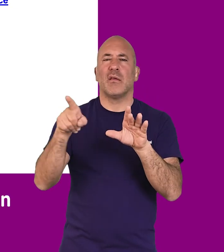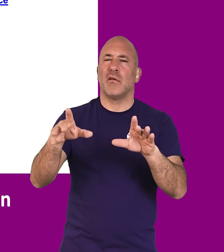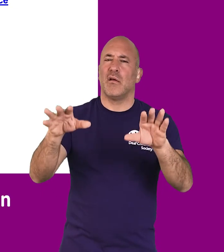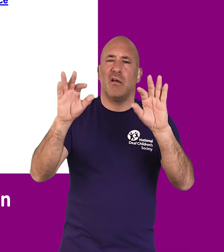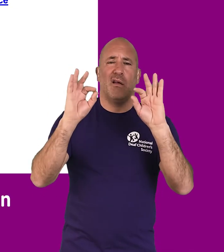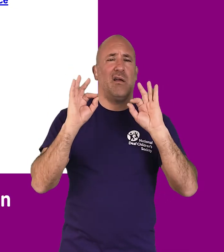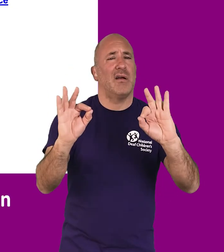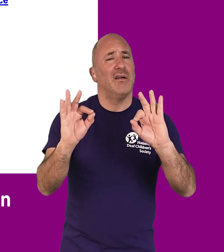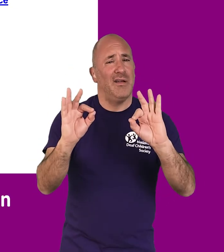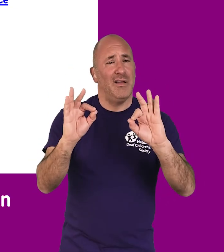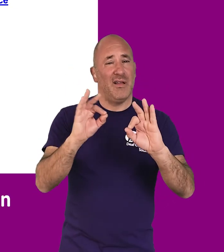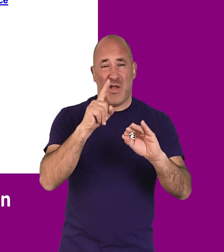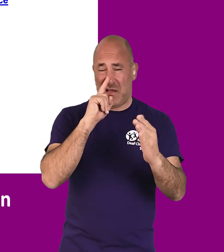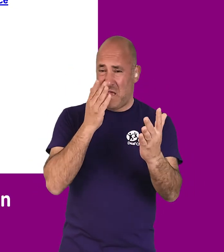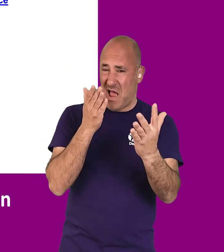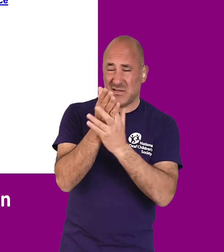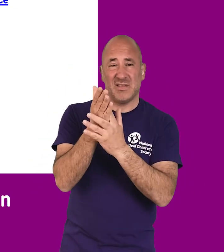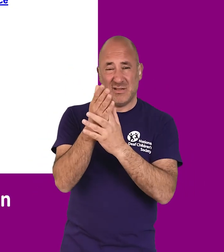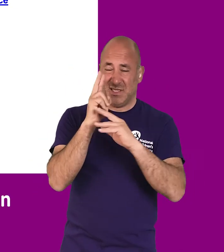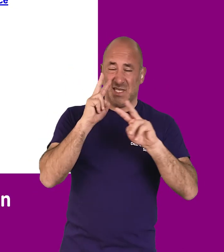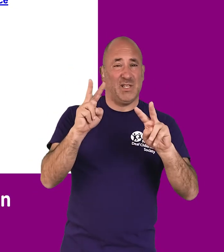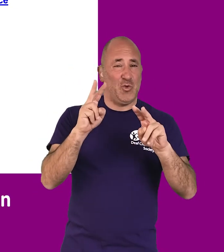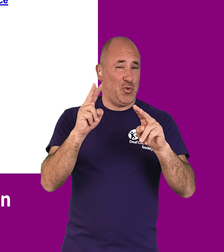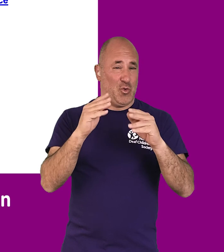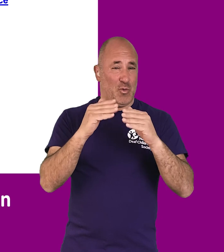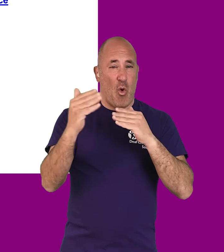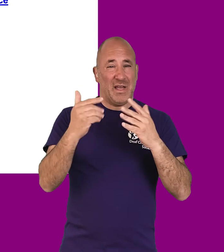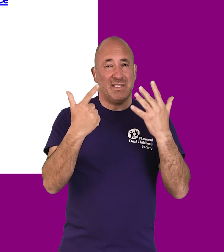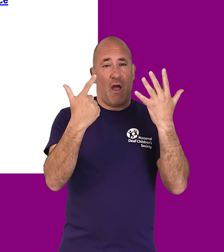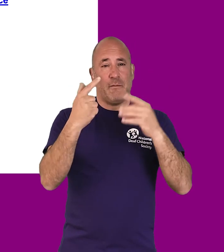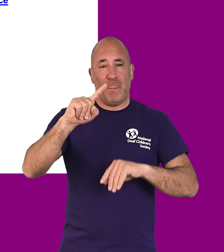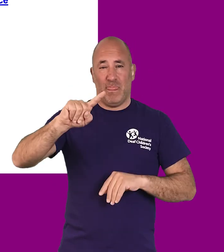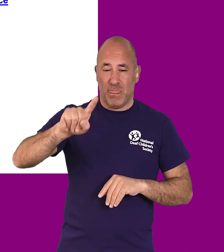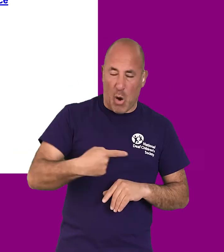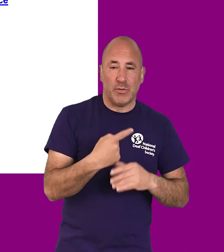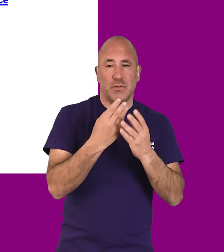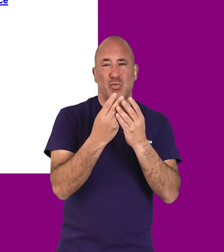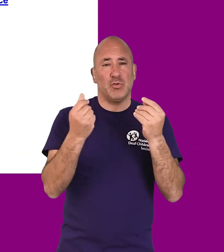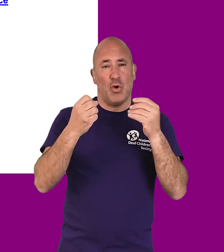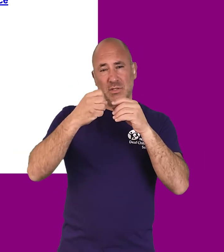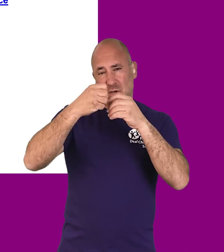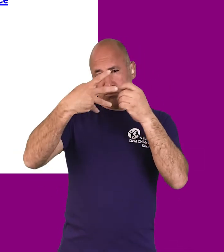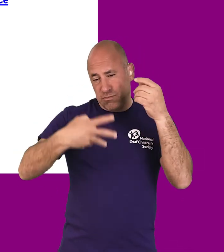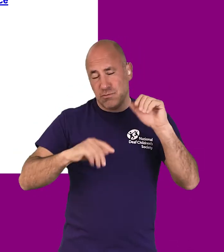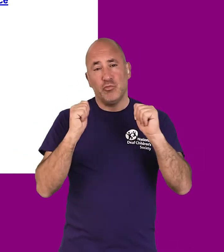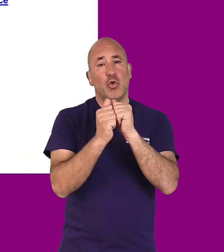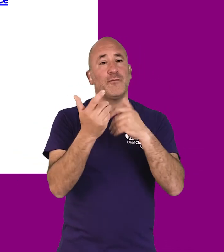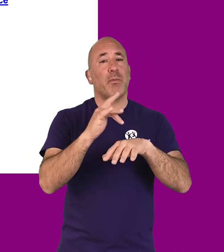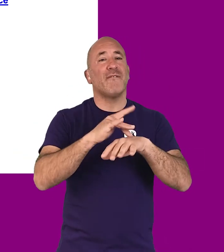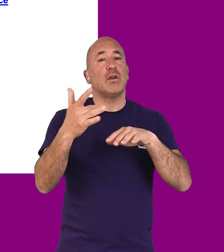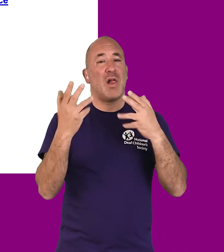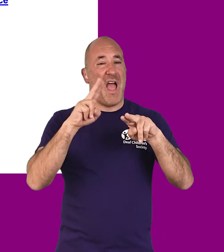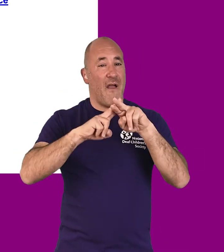The Education and Training Foundation has an excellence gateway where you can search from over 7,000 resources to